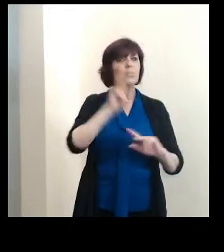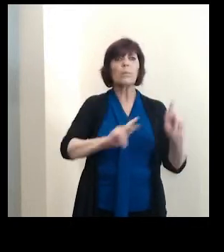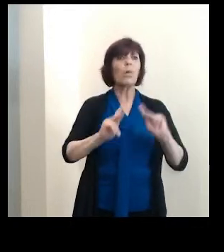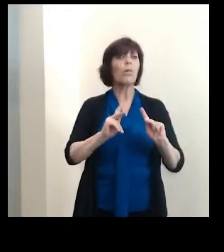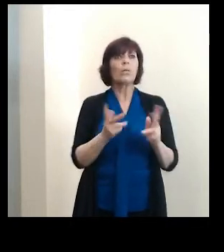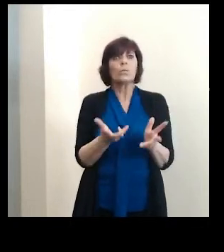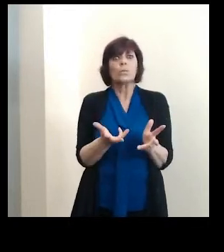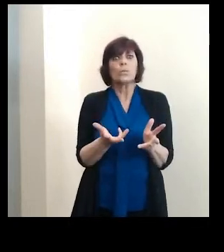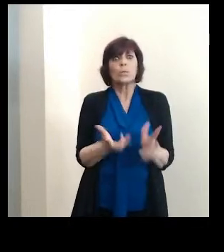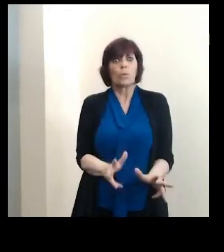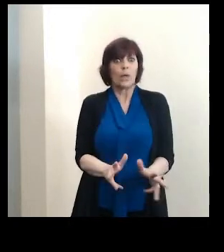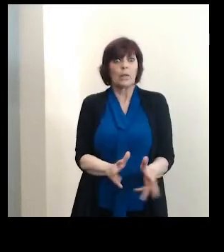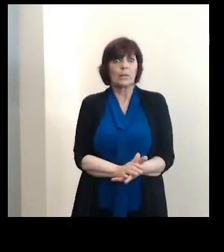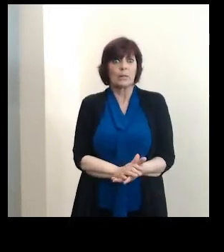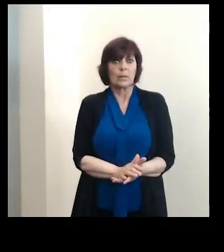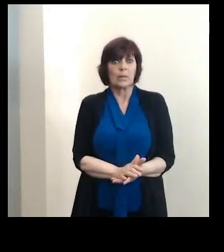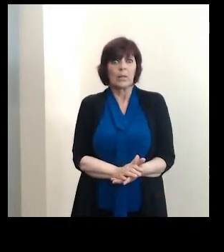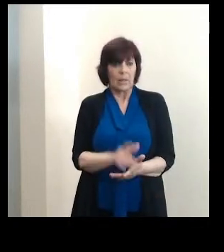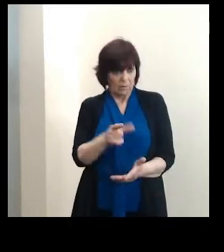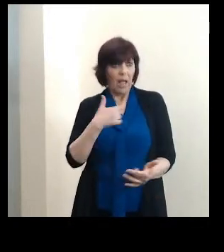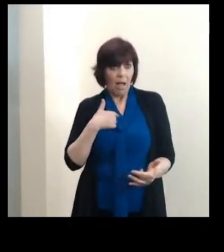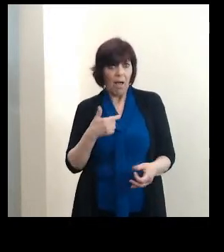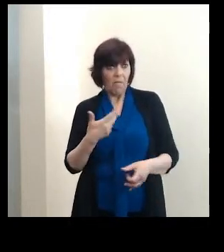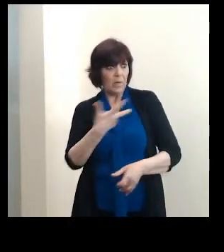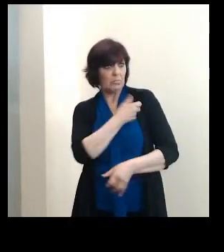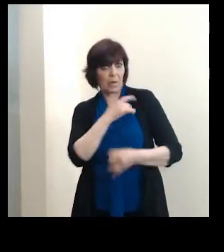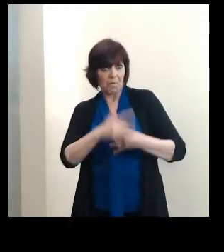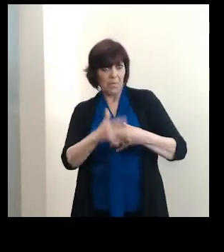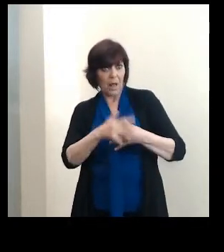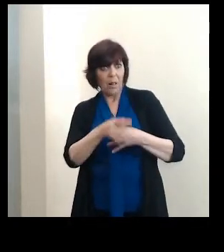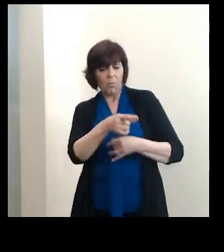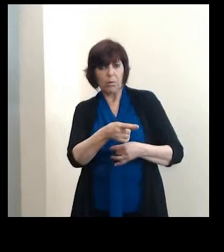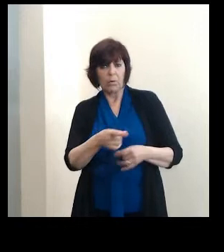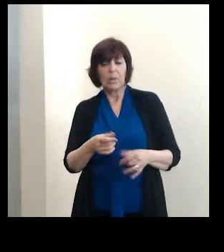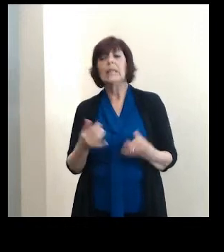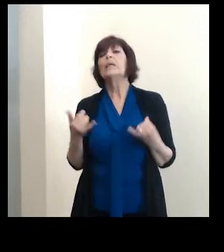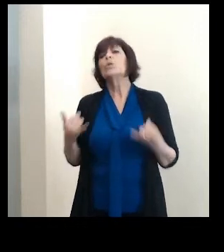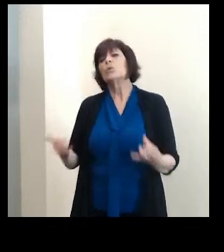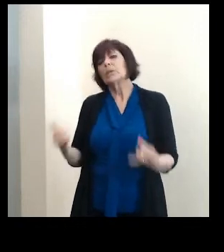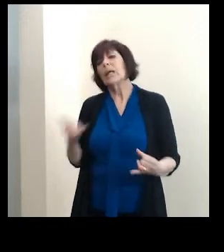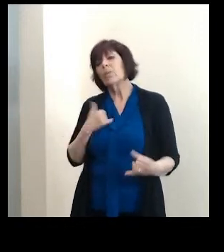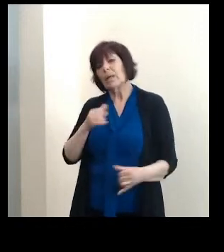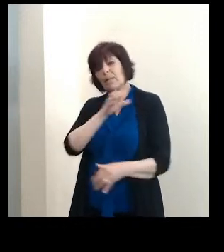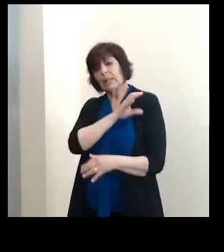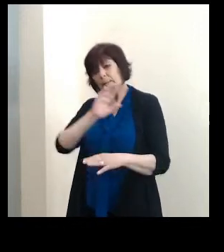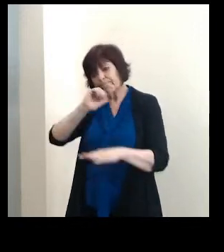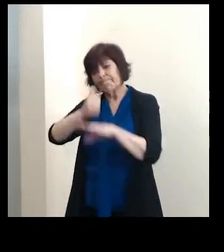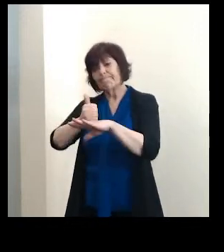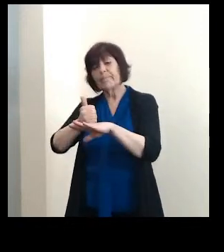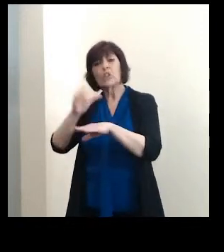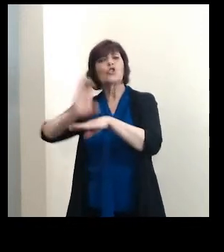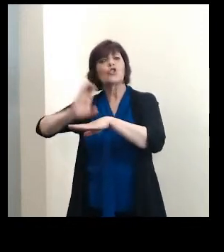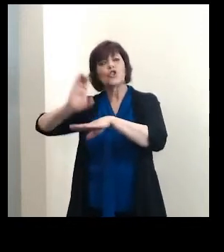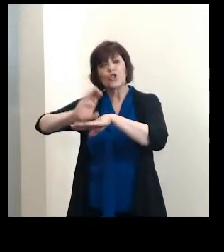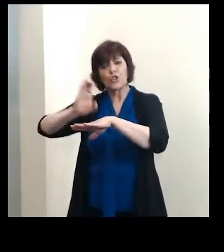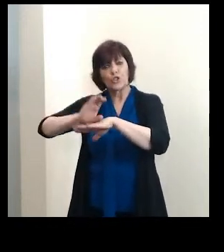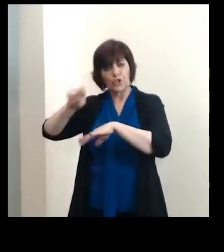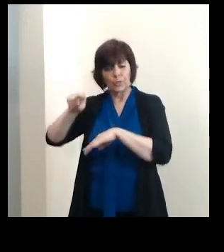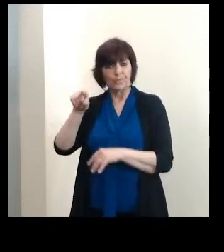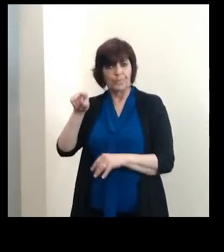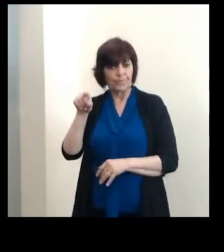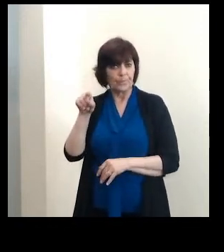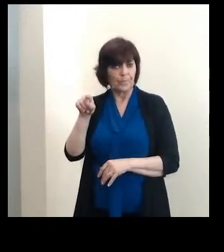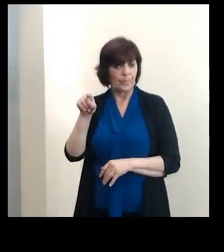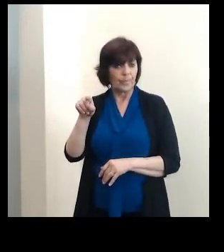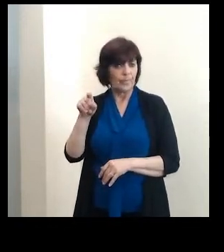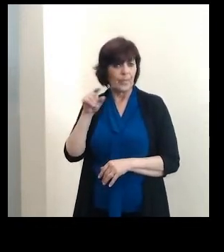in the city of Buffalo. Today we did we're doing a clinic right now at a church in which we